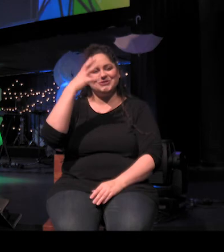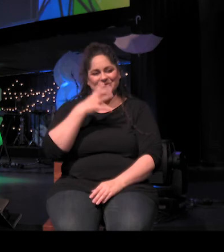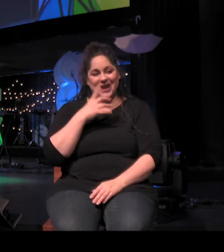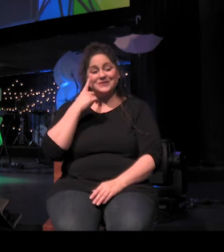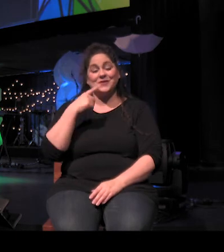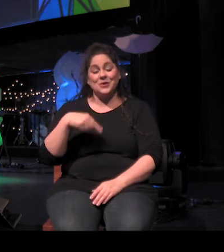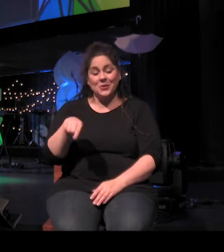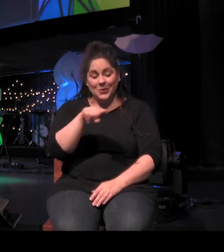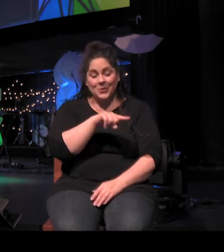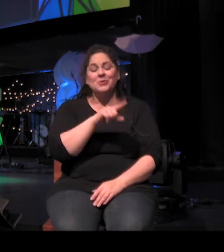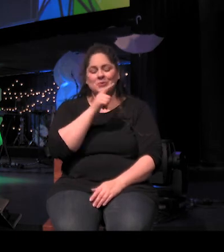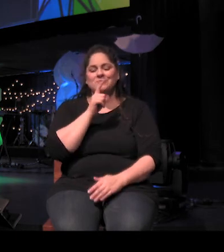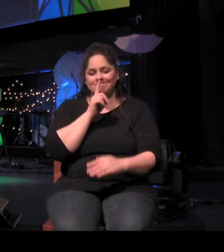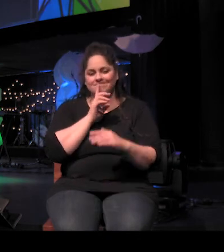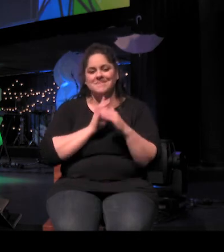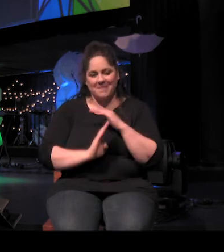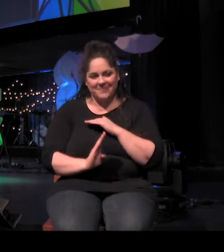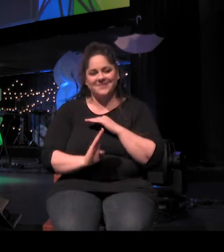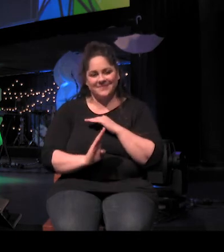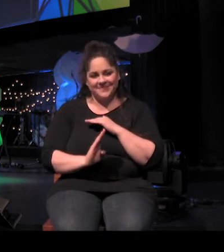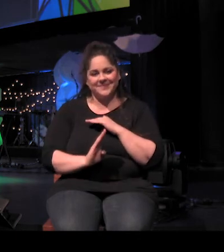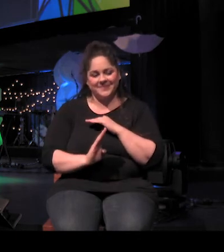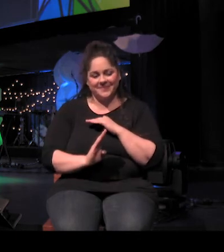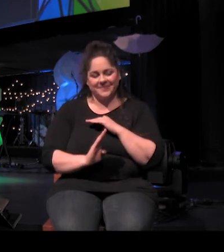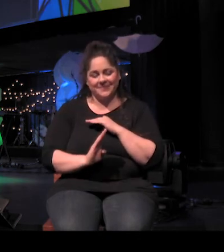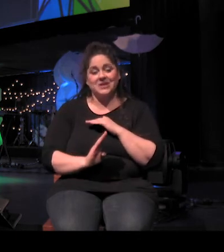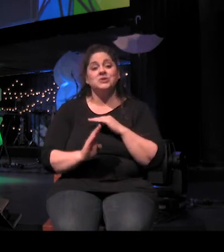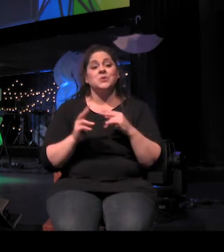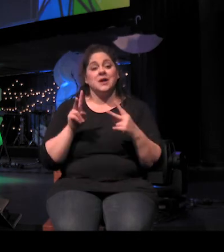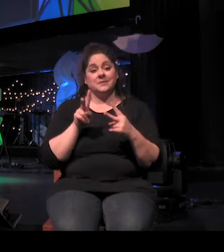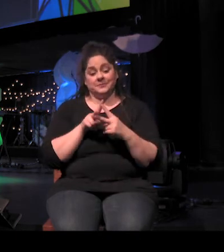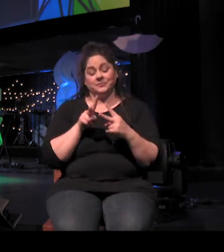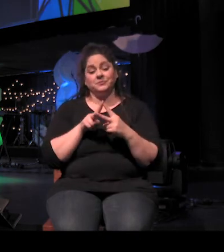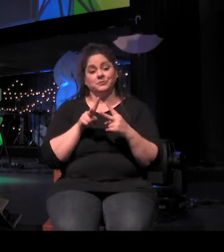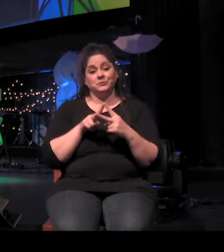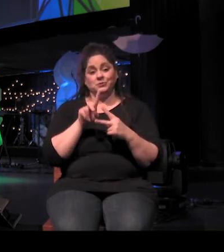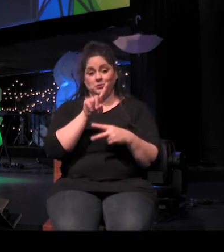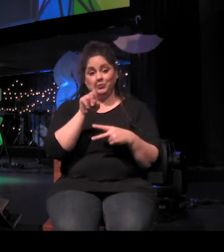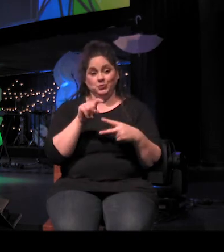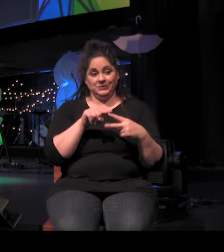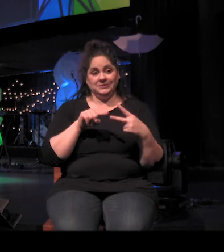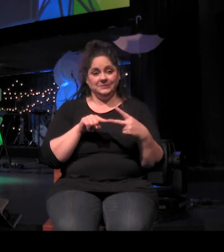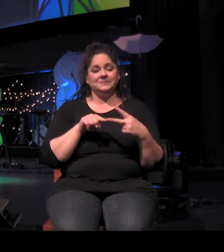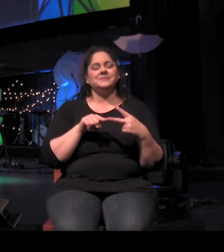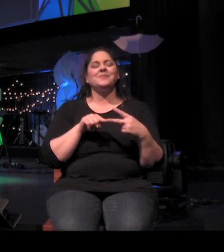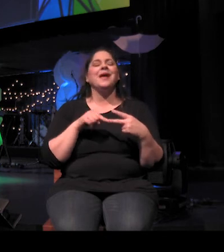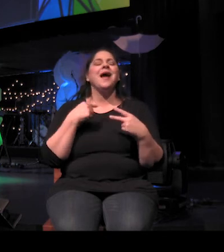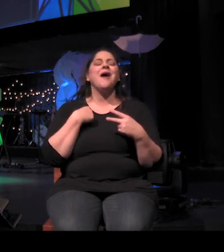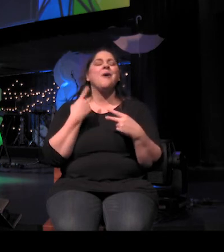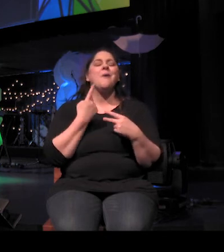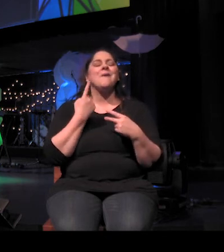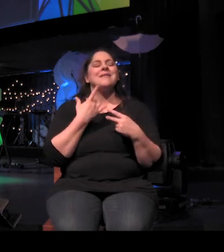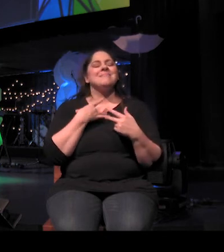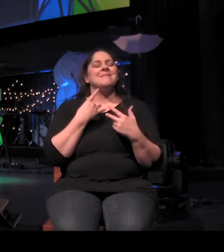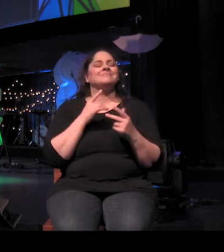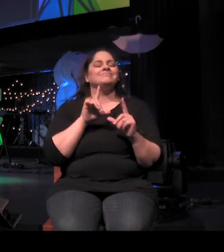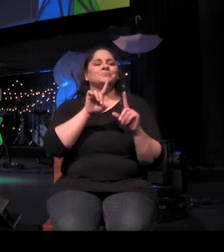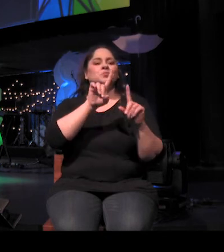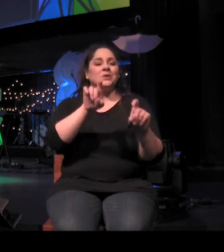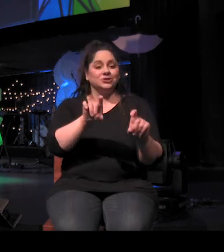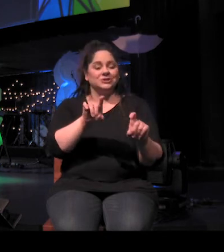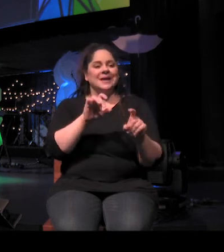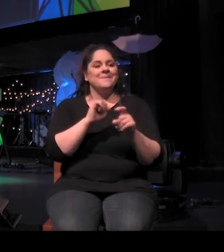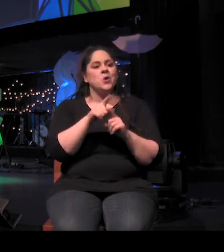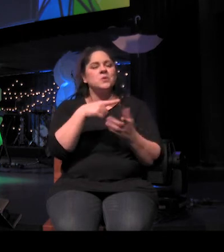So, let me leave you with 2 questions. And I love questions. I would encourage you to discuss these at your small